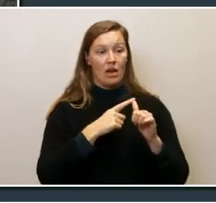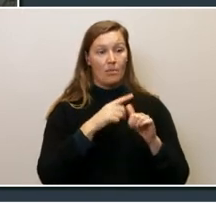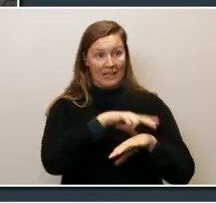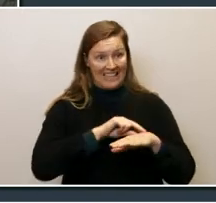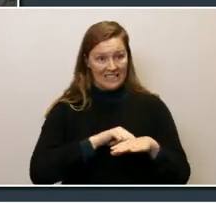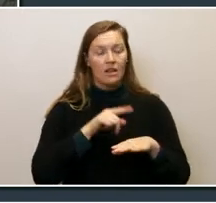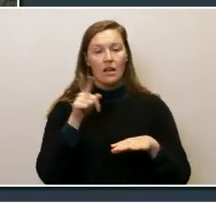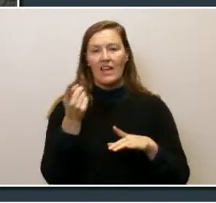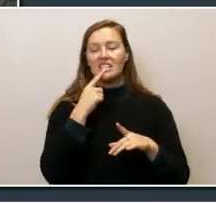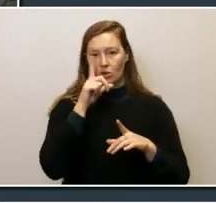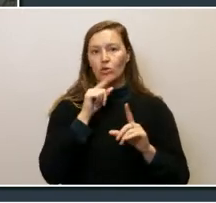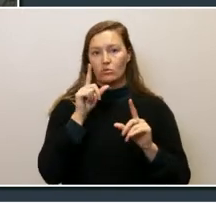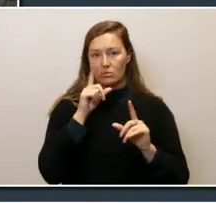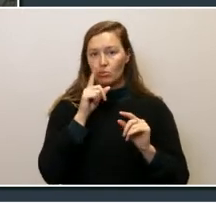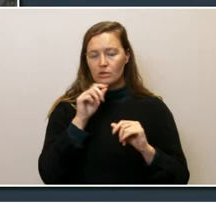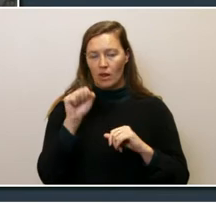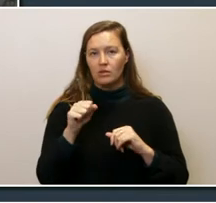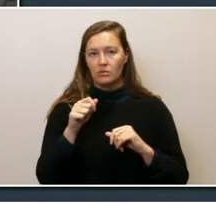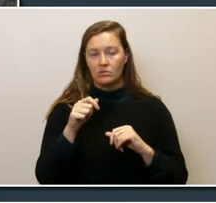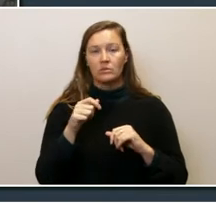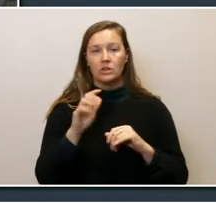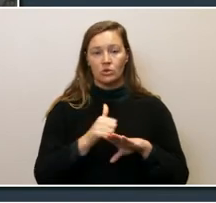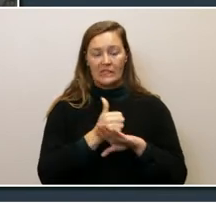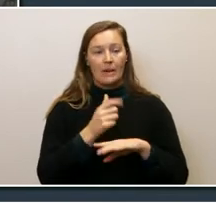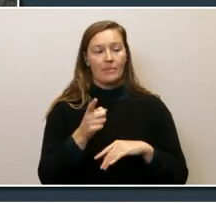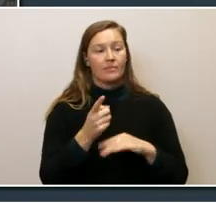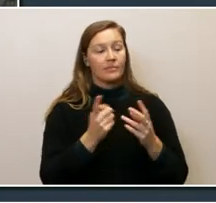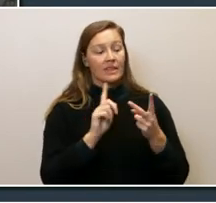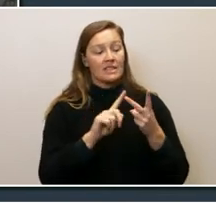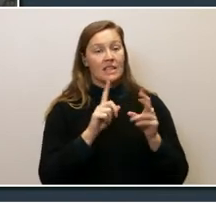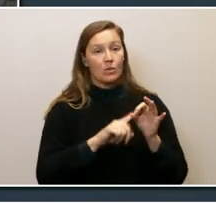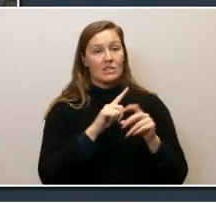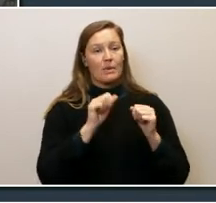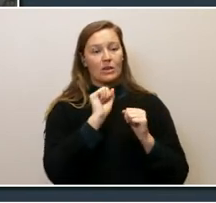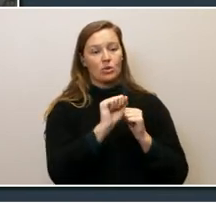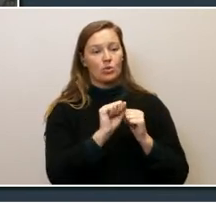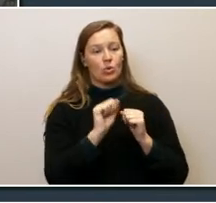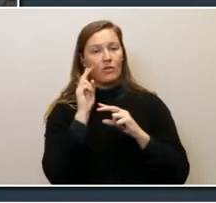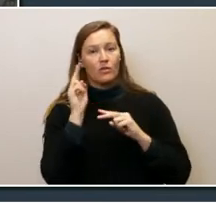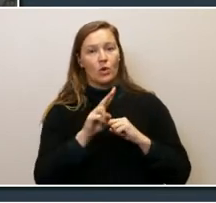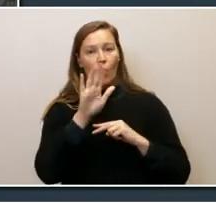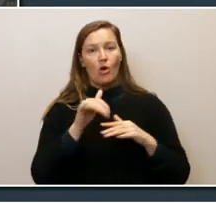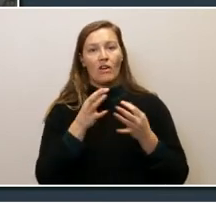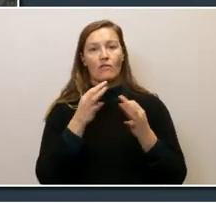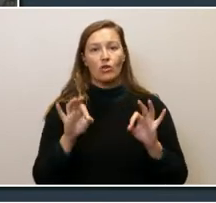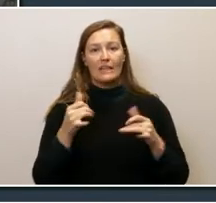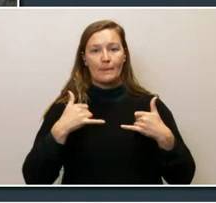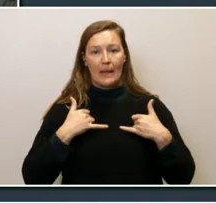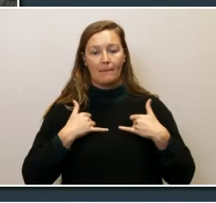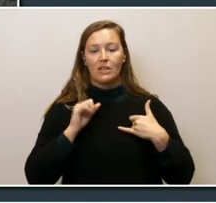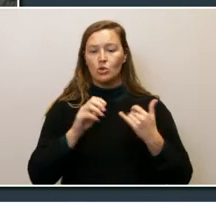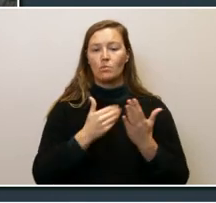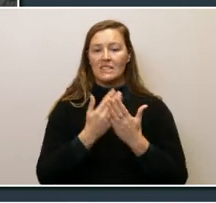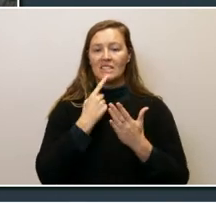done. Perfect, thank you. The second question that I have is around your stance on freedom camping. So your submission called